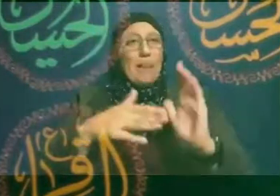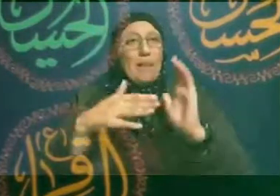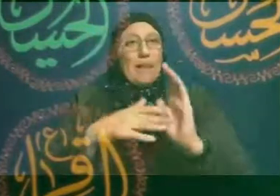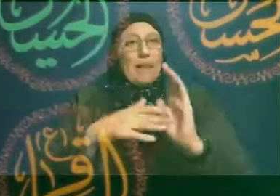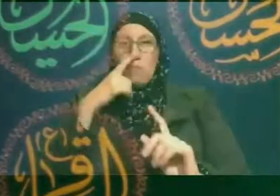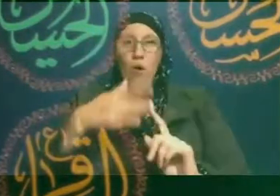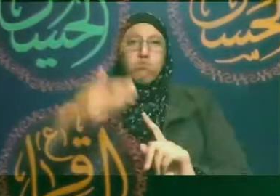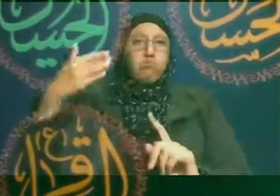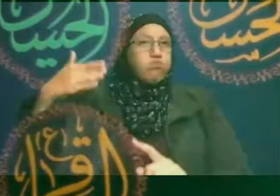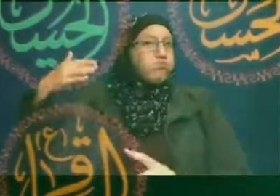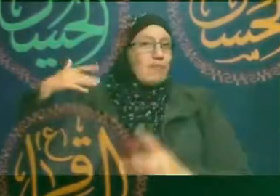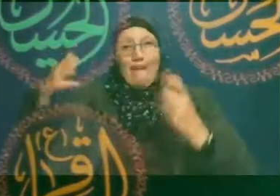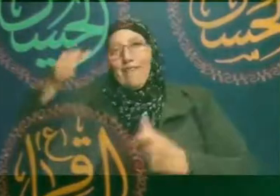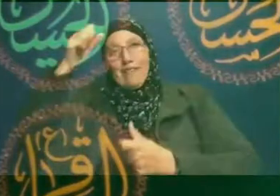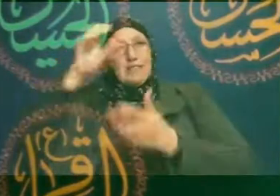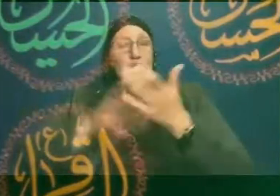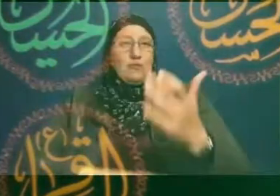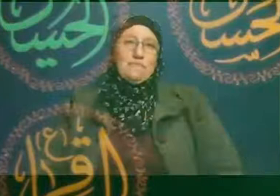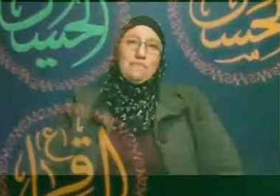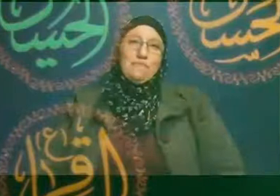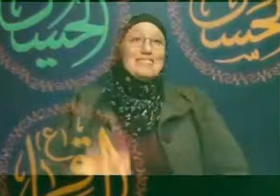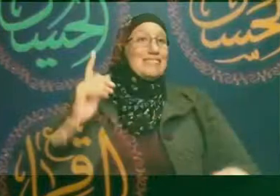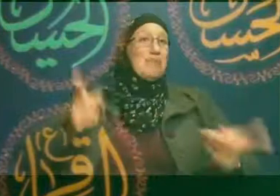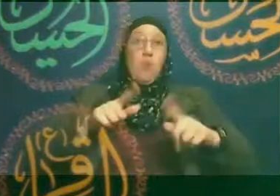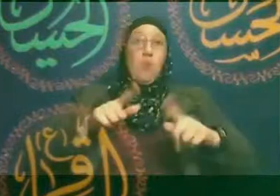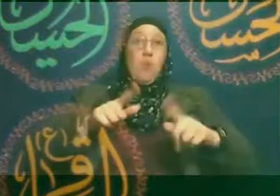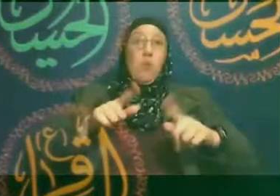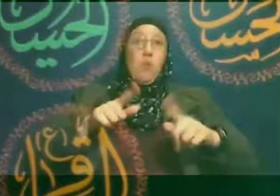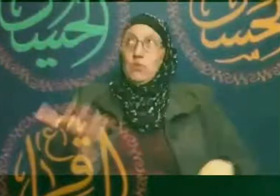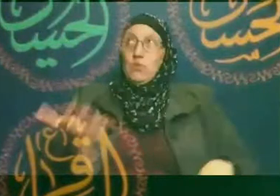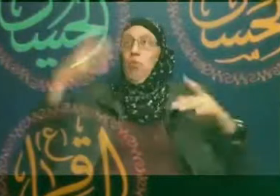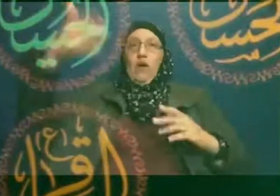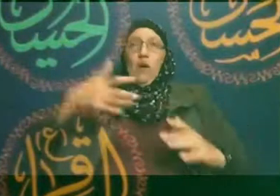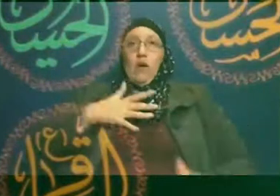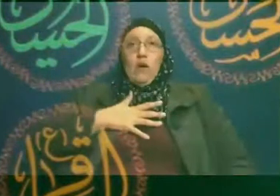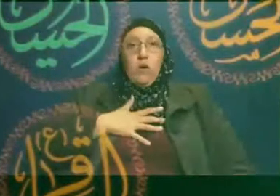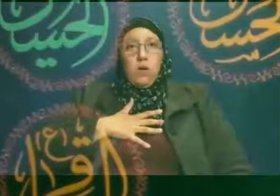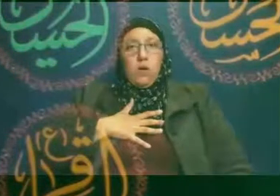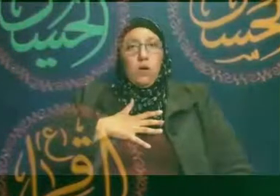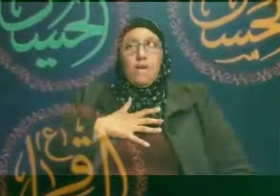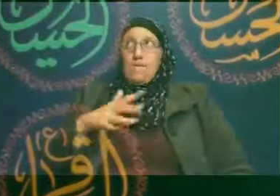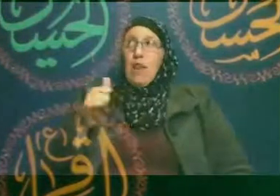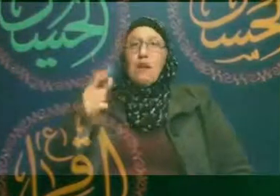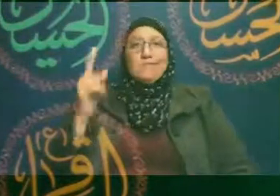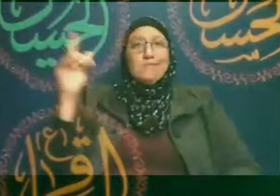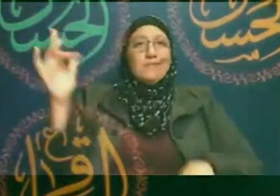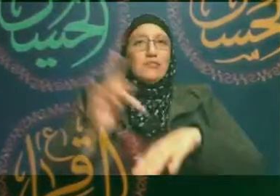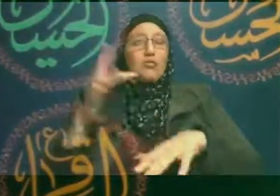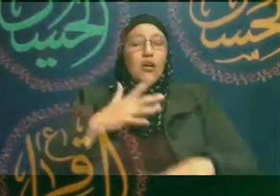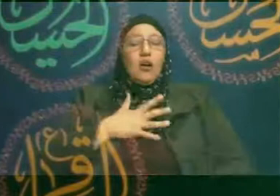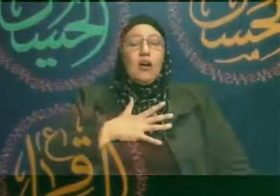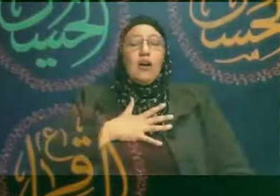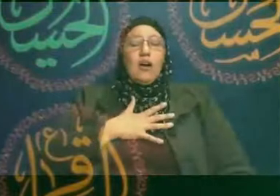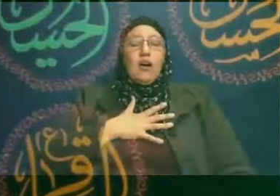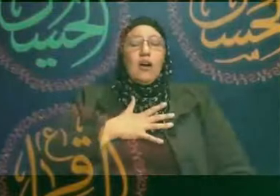introduces himself to us, let alone when we ask. And once you experience that, you don't care about any